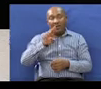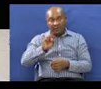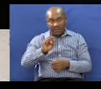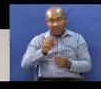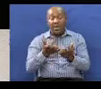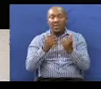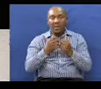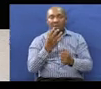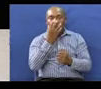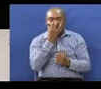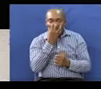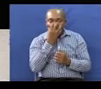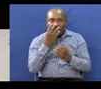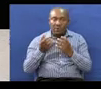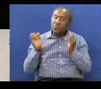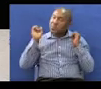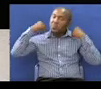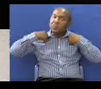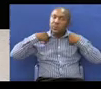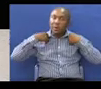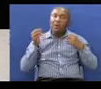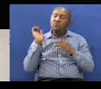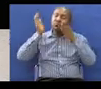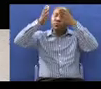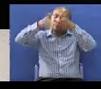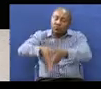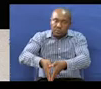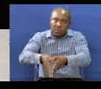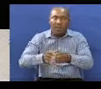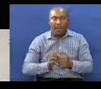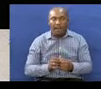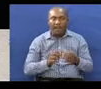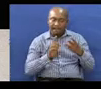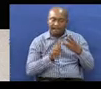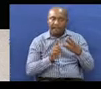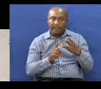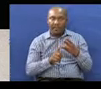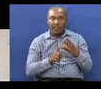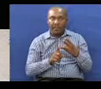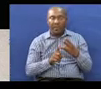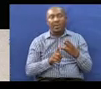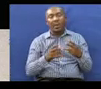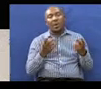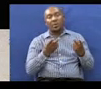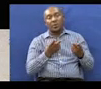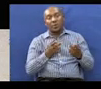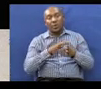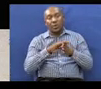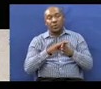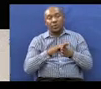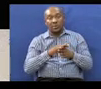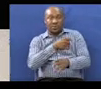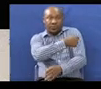in order to go deep down the sea so that they can keep on surviving. And also, oxygen is used in respiration